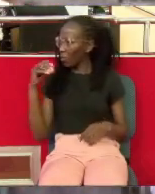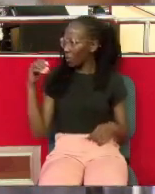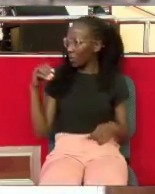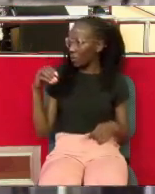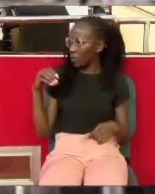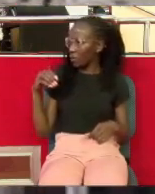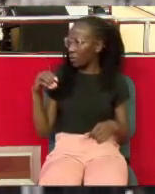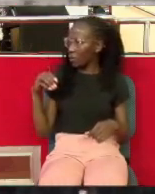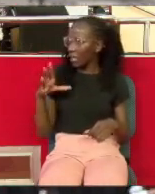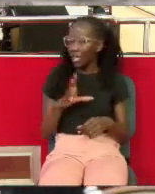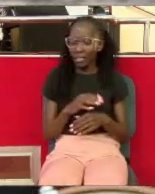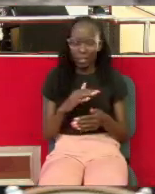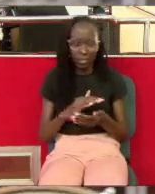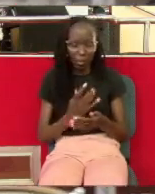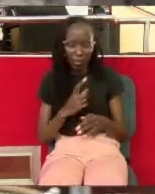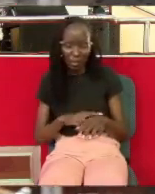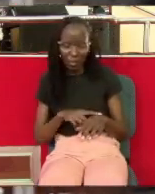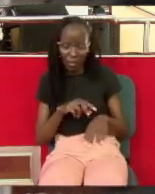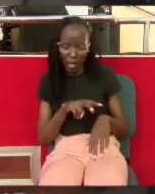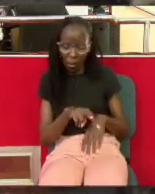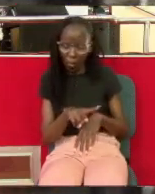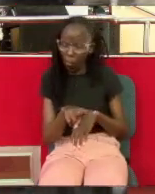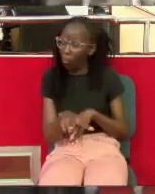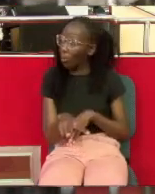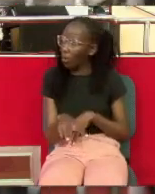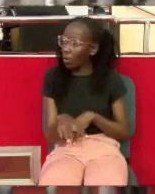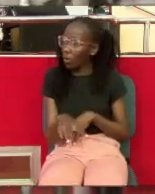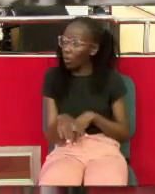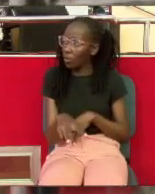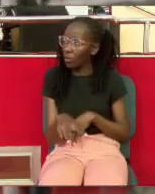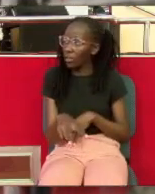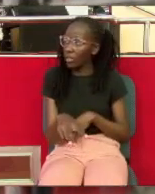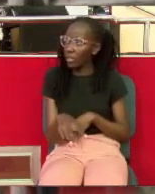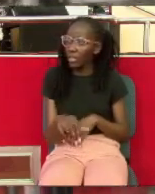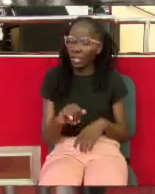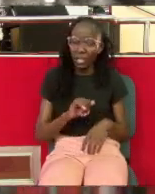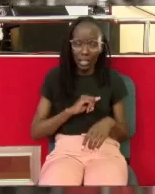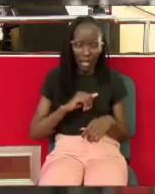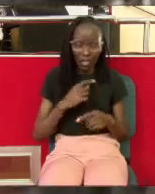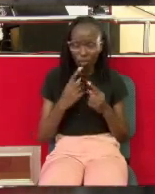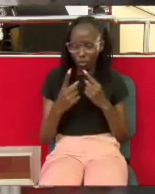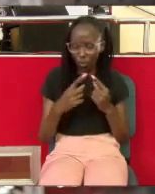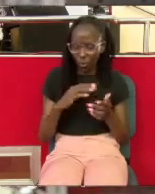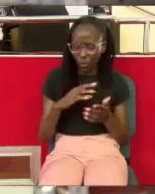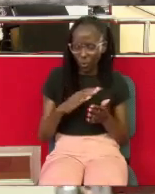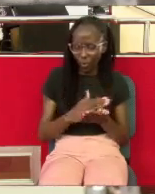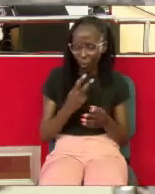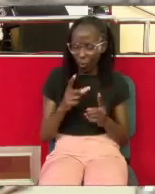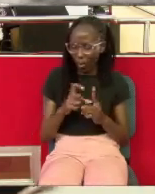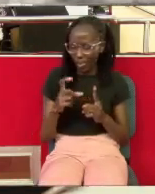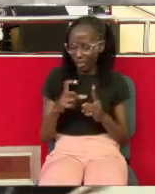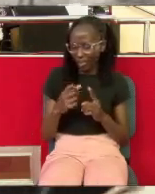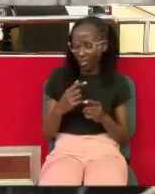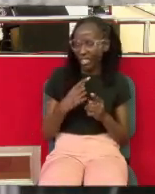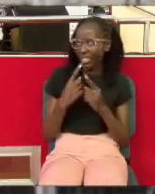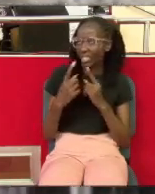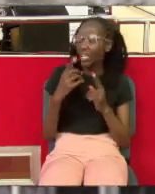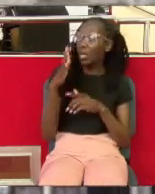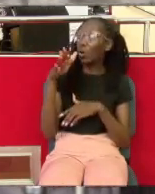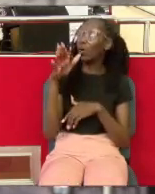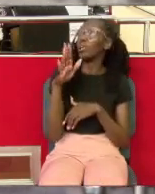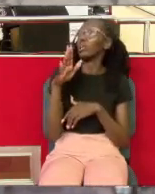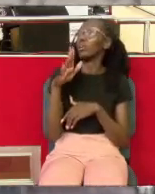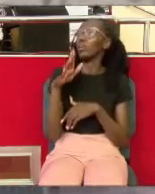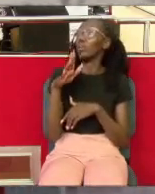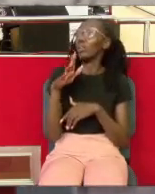be on the road and just bubbling some words. I would tell the Lord,